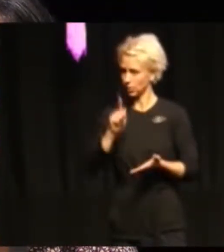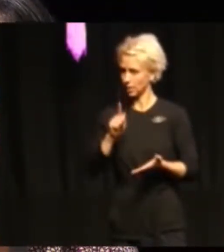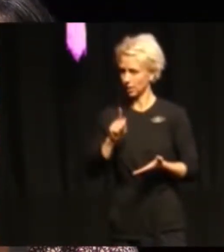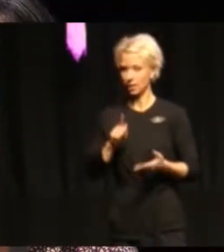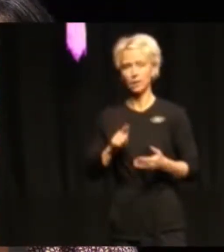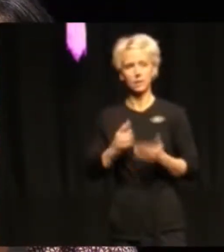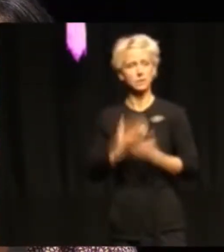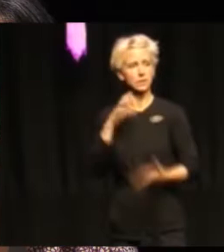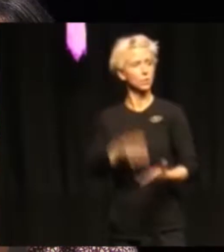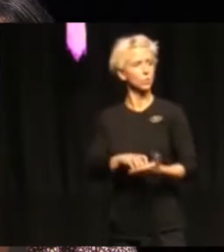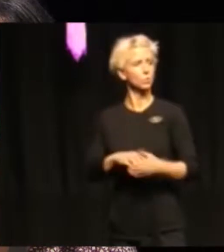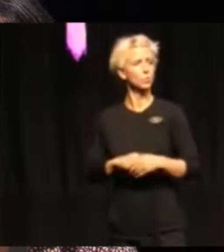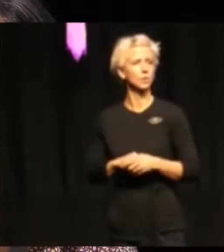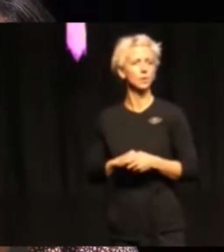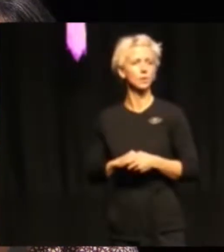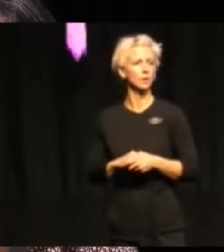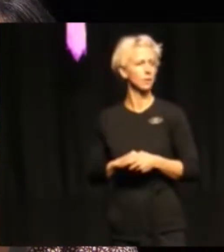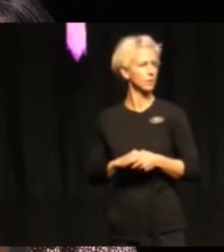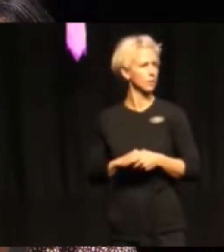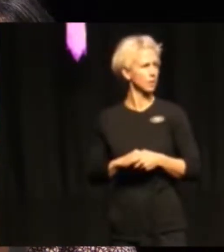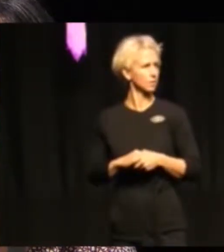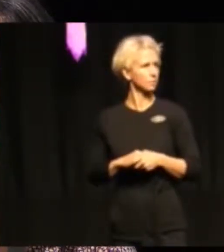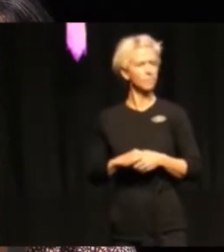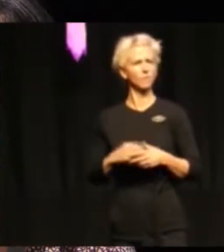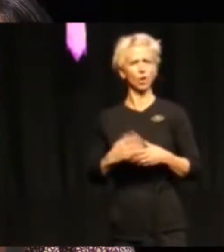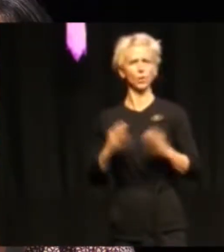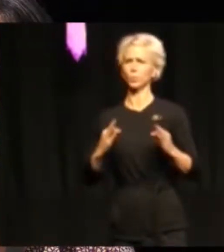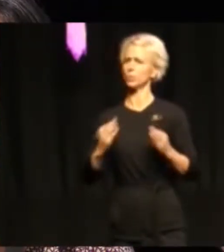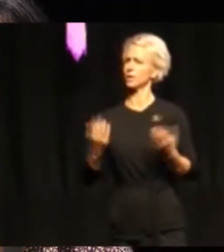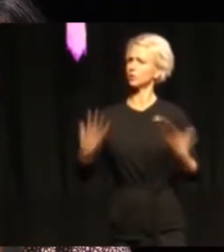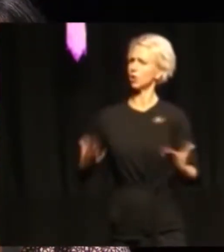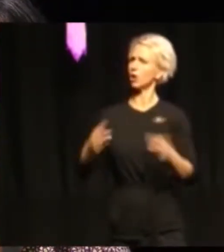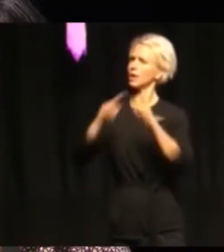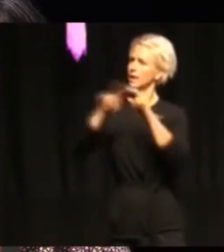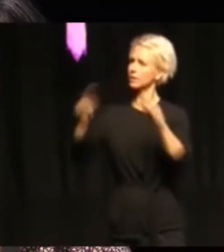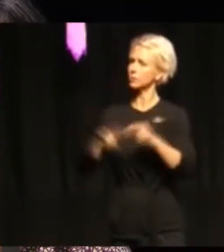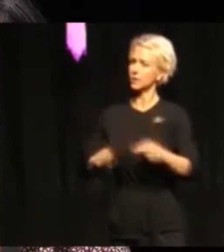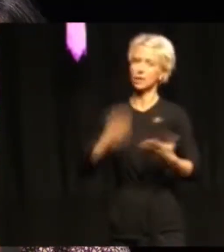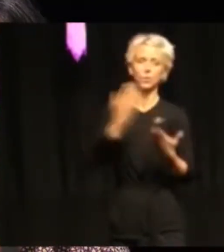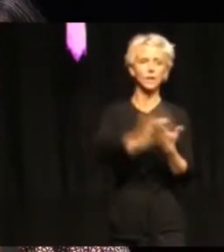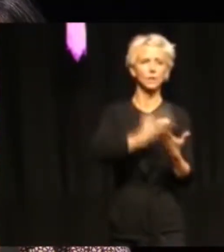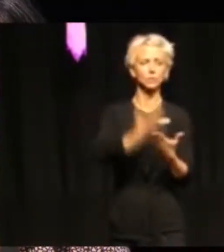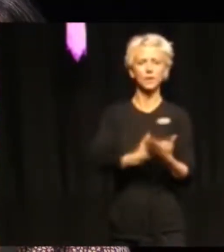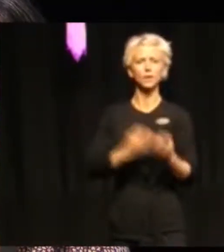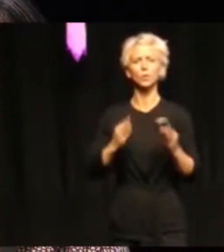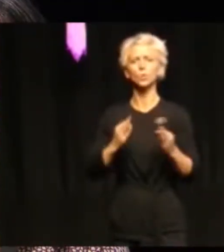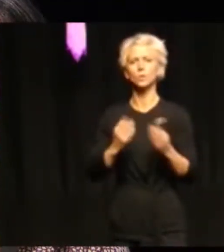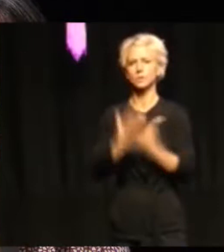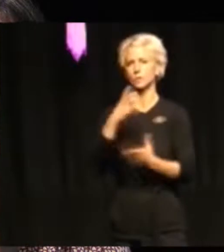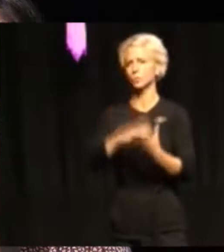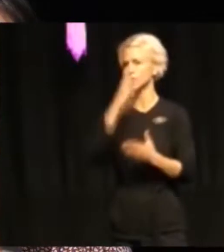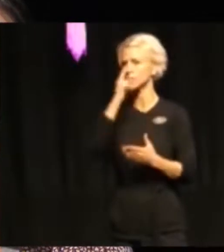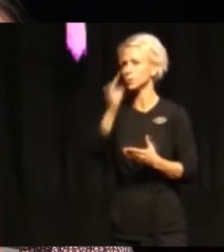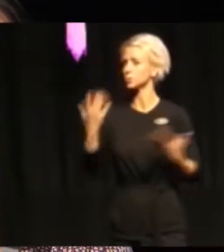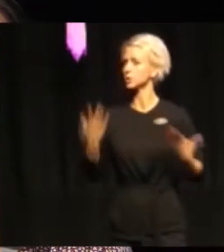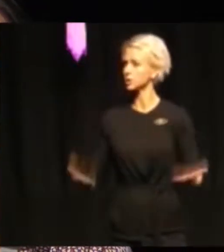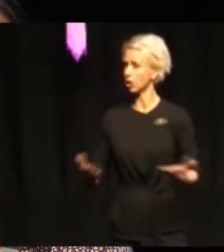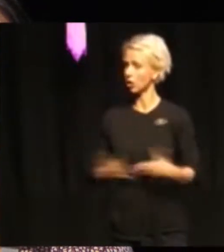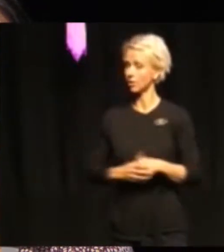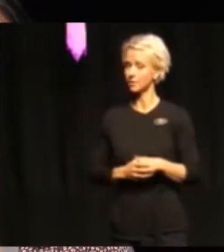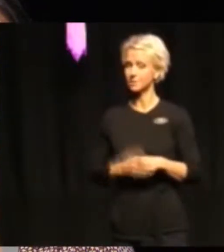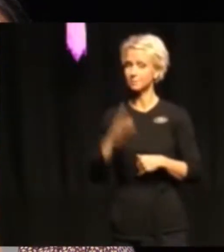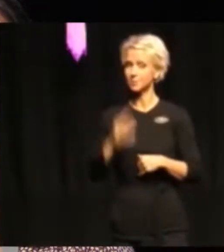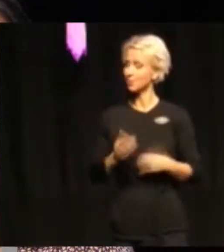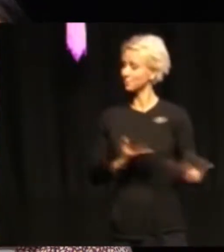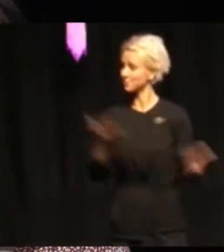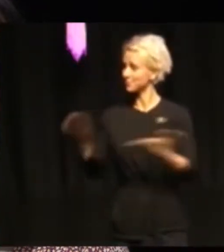the challenges for economic, social, and cultural rights today, internationally and nationally. But I'll leave the floor to